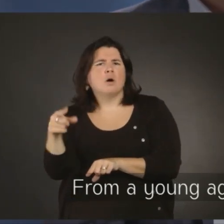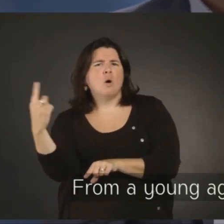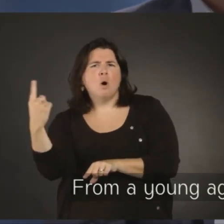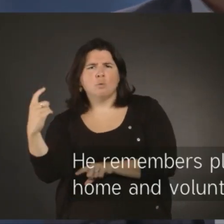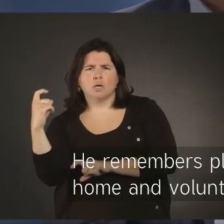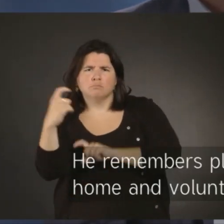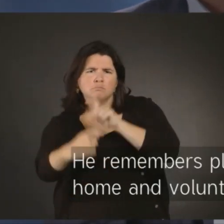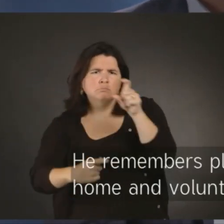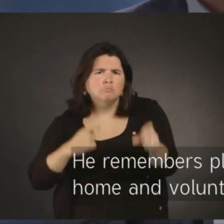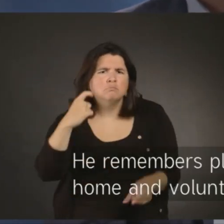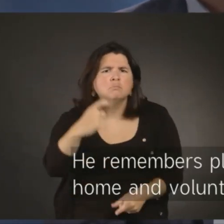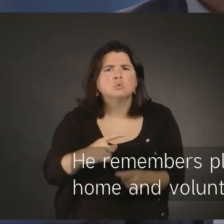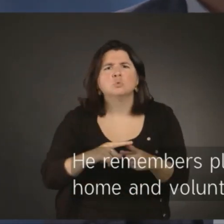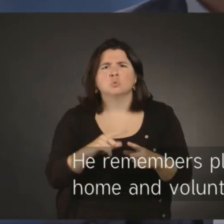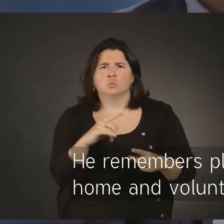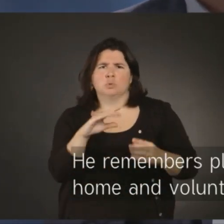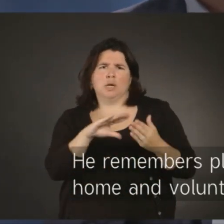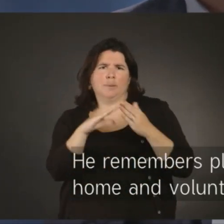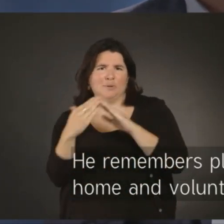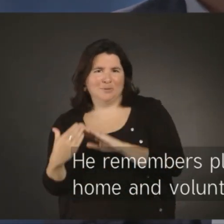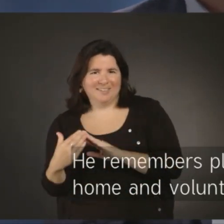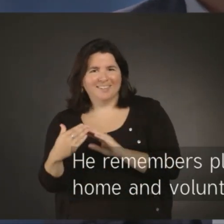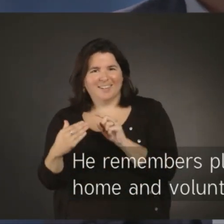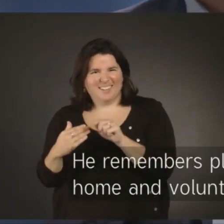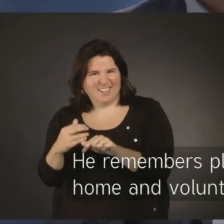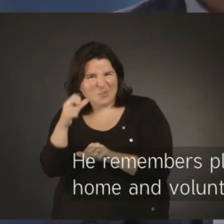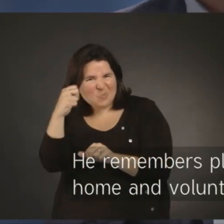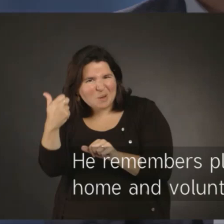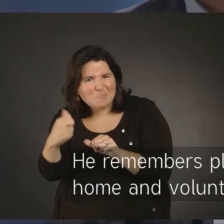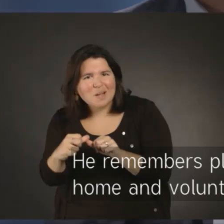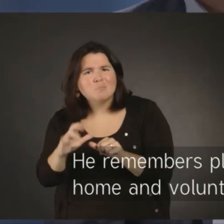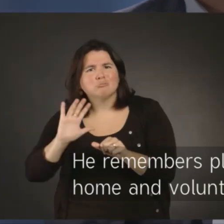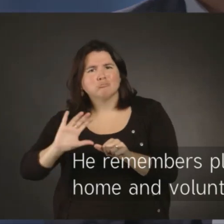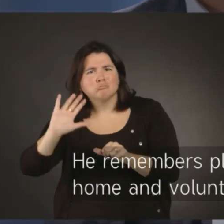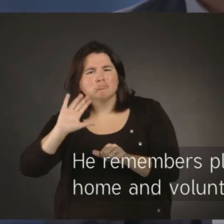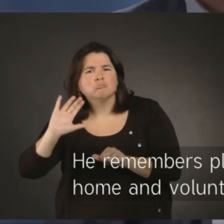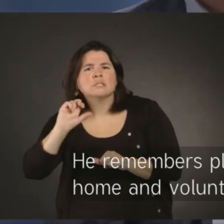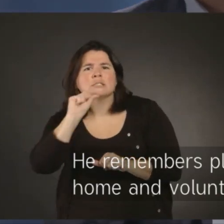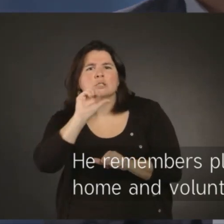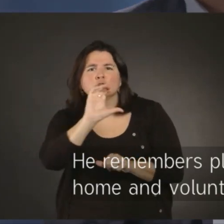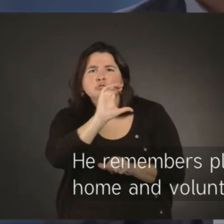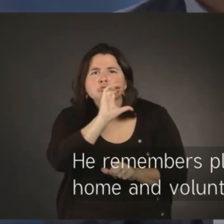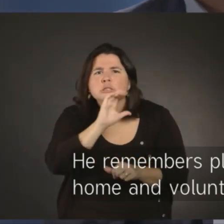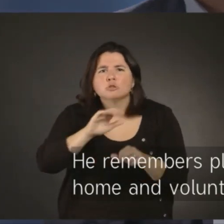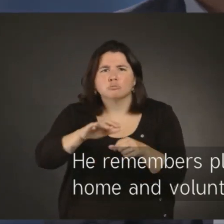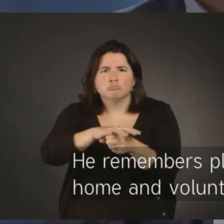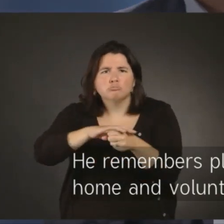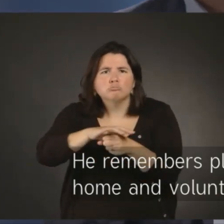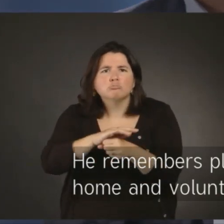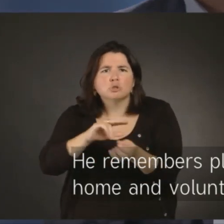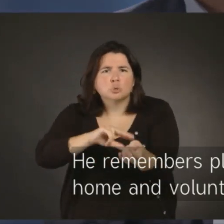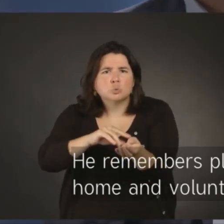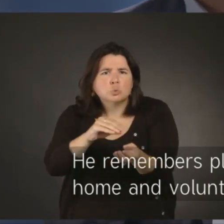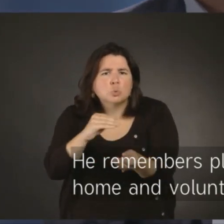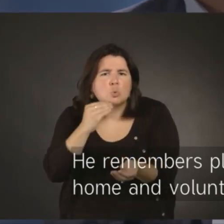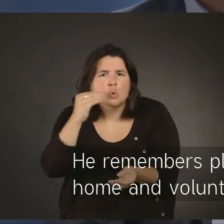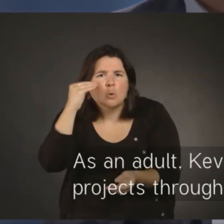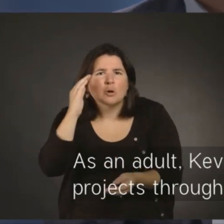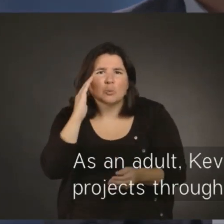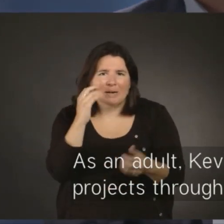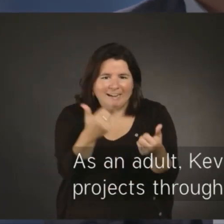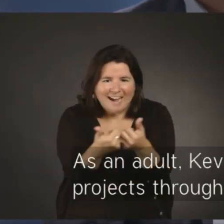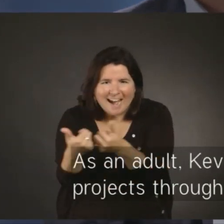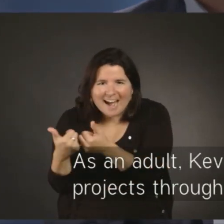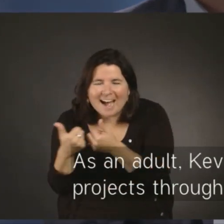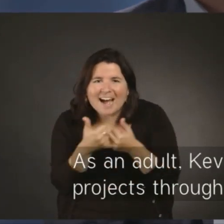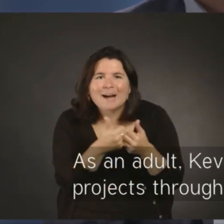community. He remembers playing checkers with older adults at a local nursing home and volunteering at food banks.